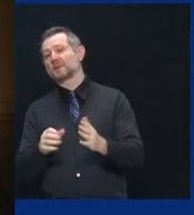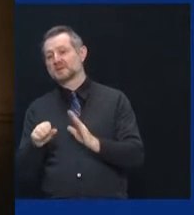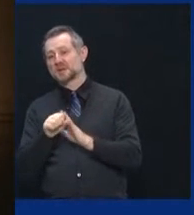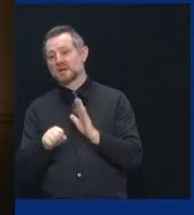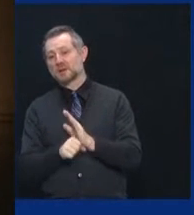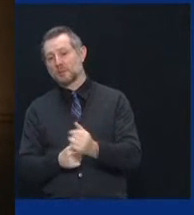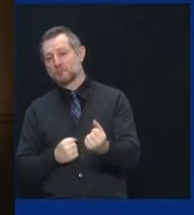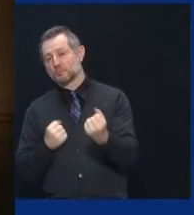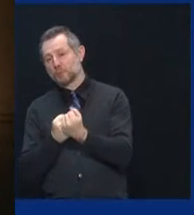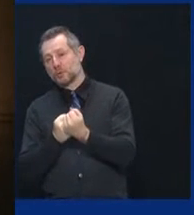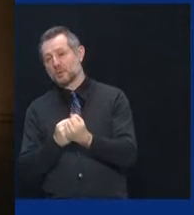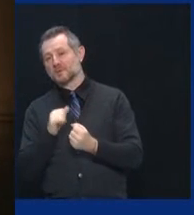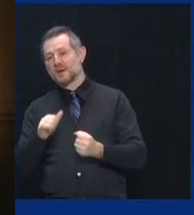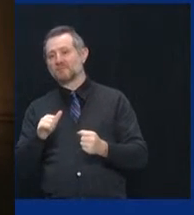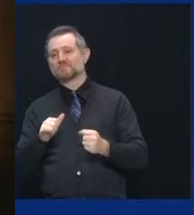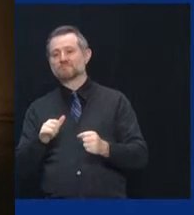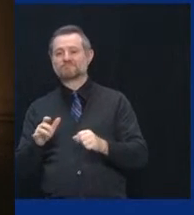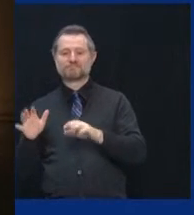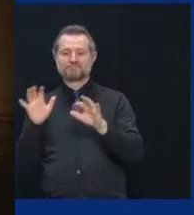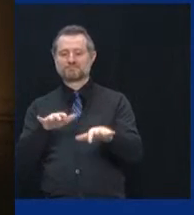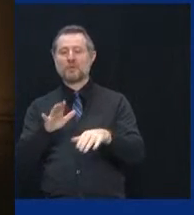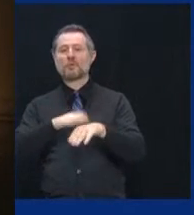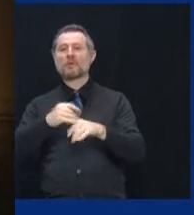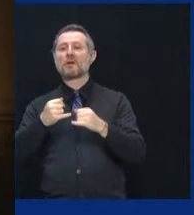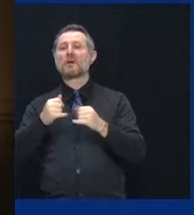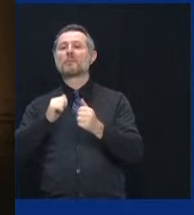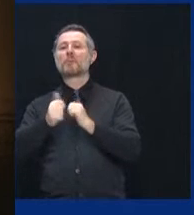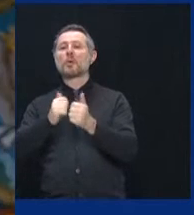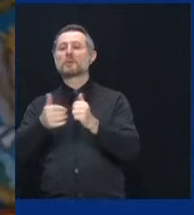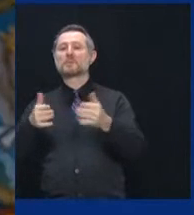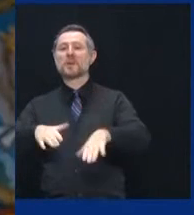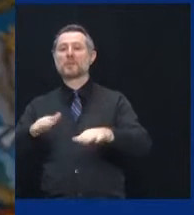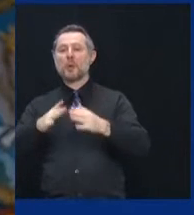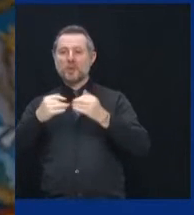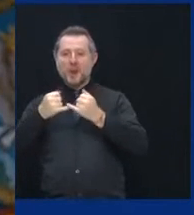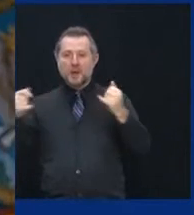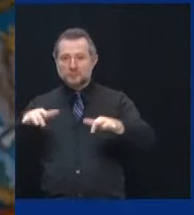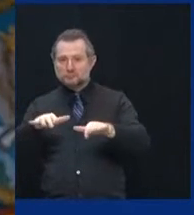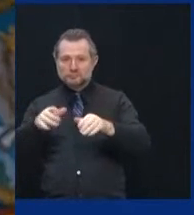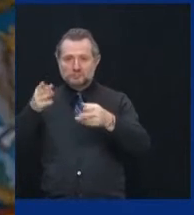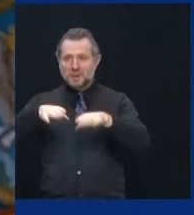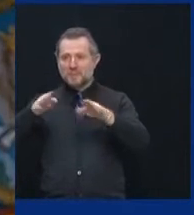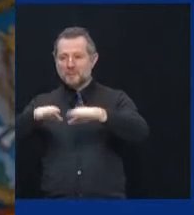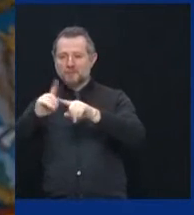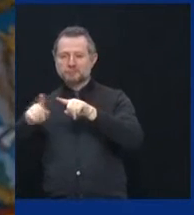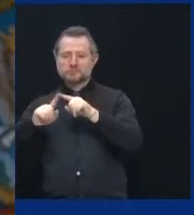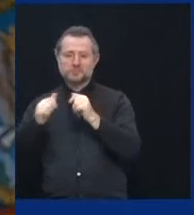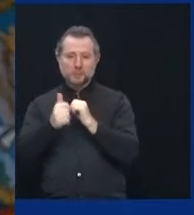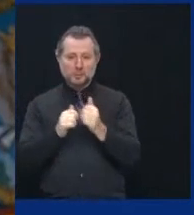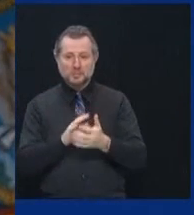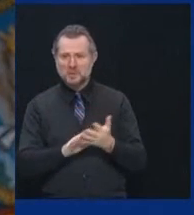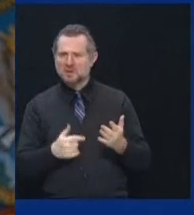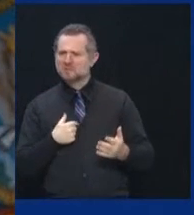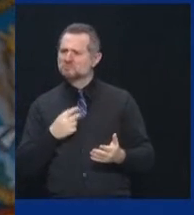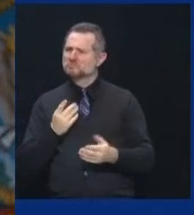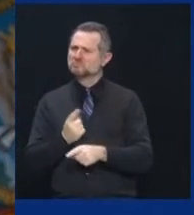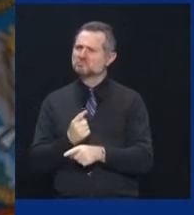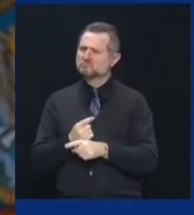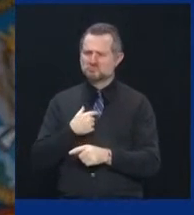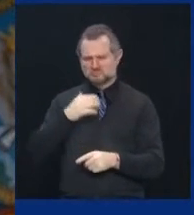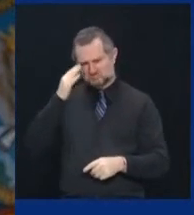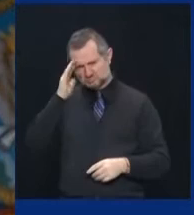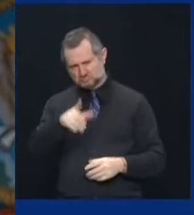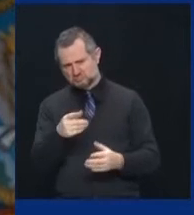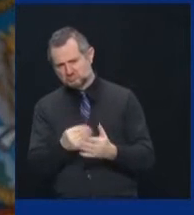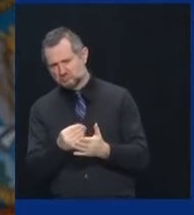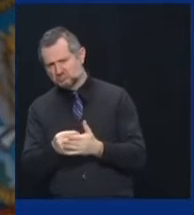sports betting to raise additional funding. We are a fiscally responsible state. We only ask